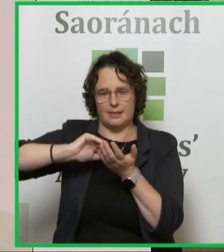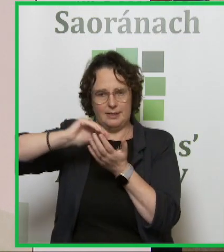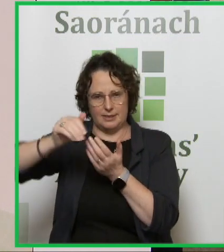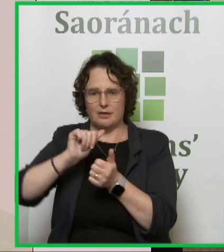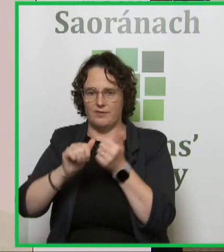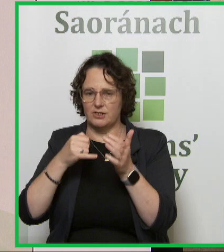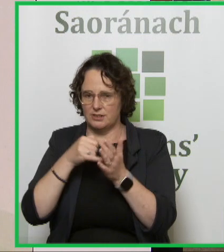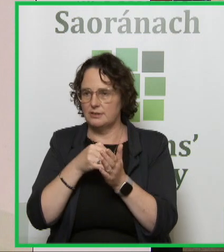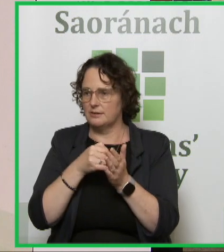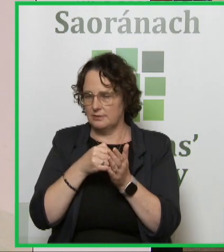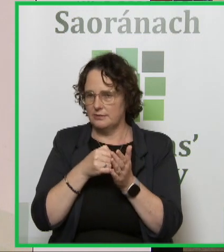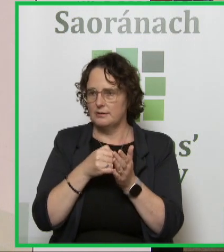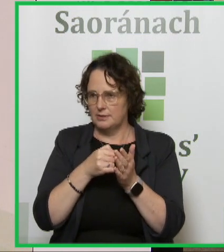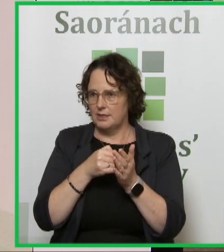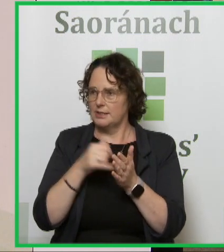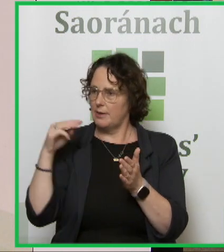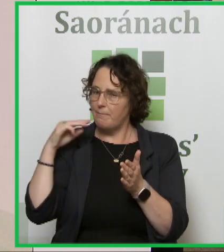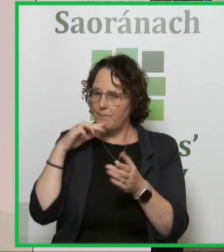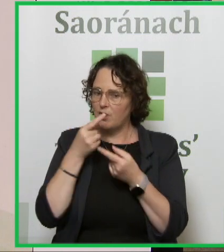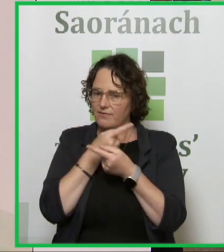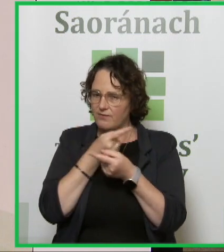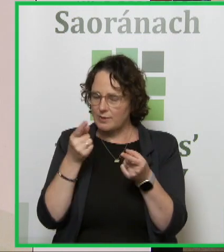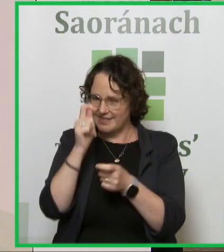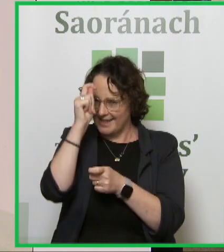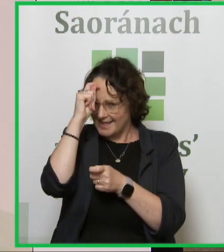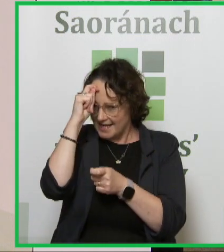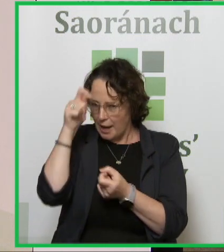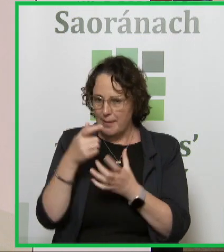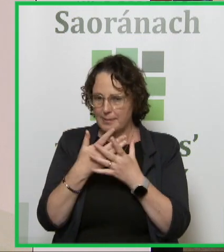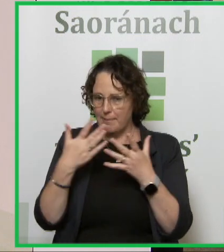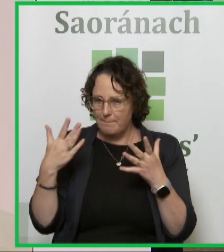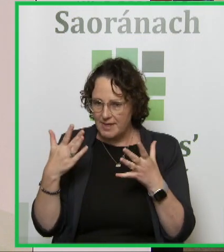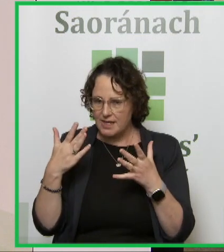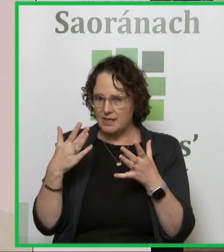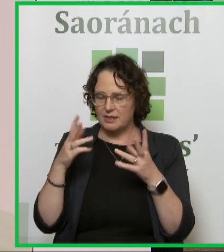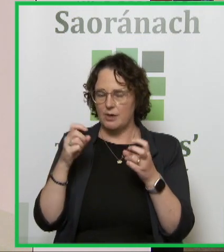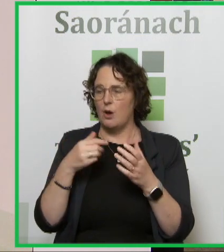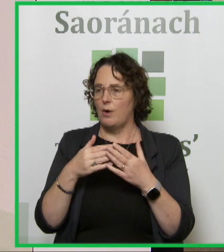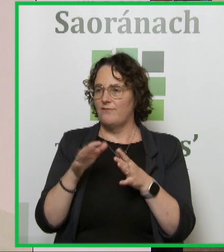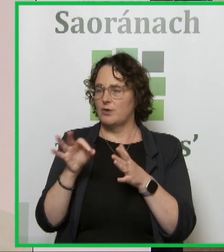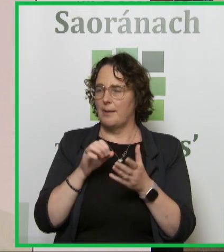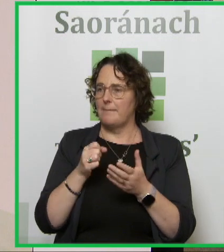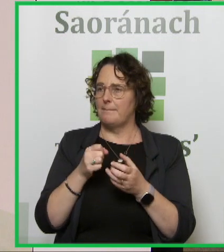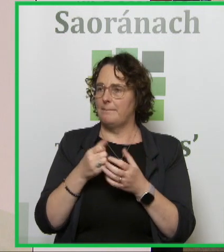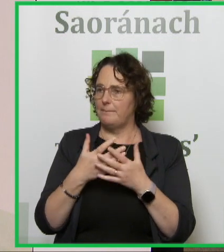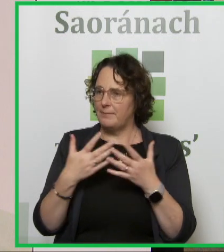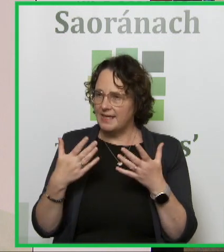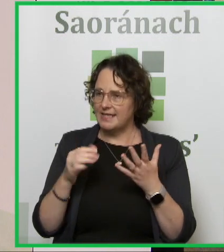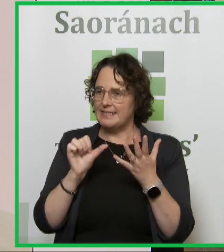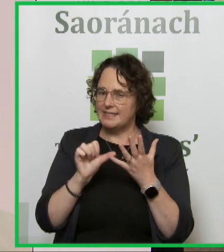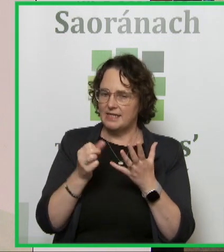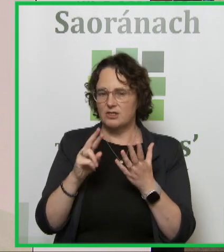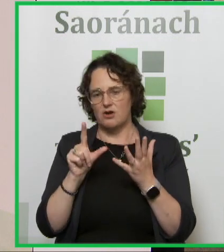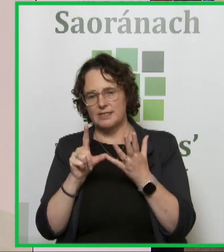yourselves, very important to think about the big items, the priority. What are the 6 or 7 big things that are